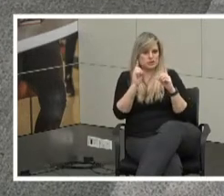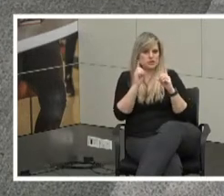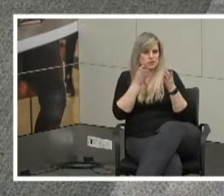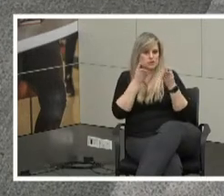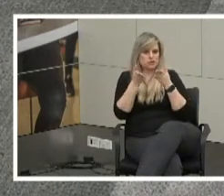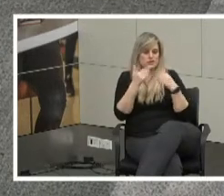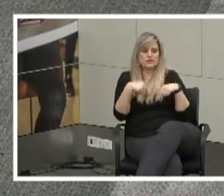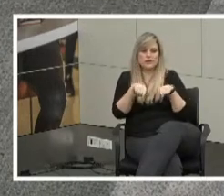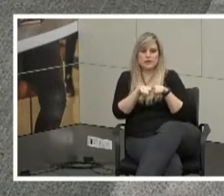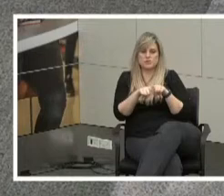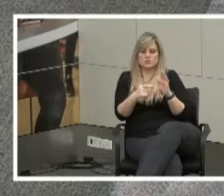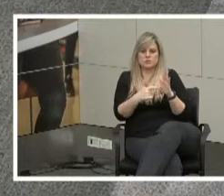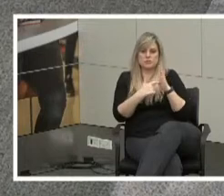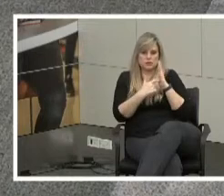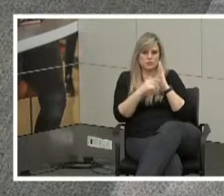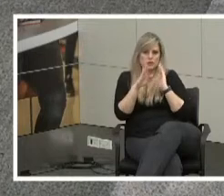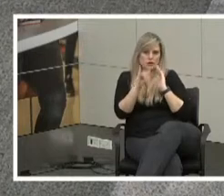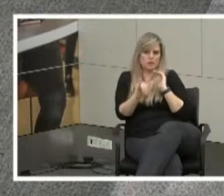by